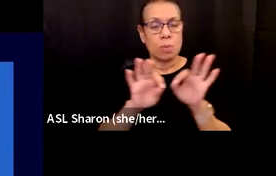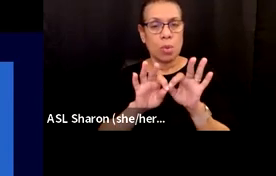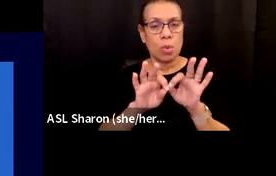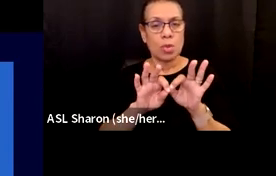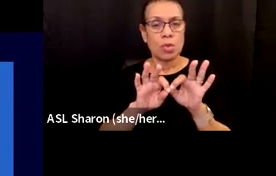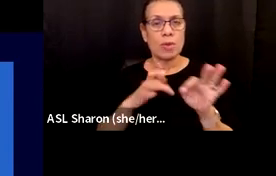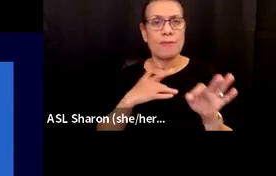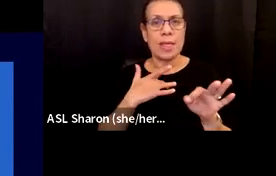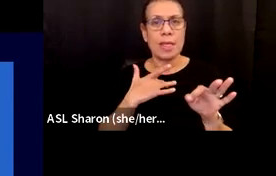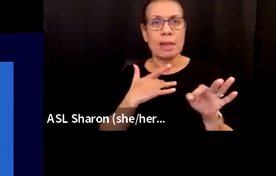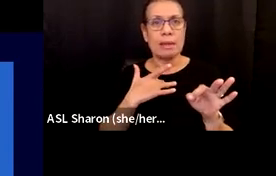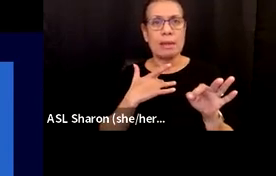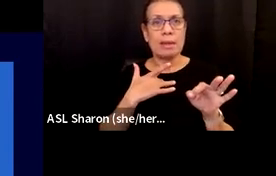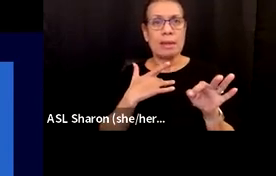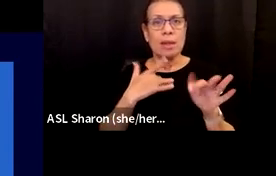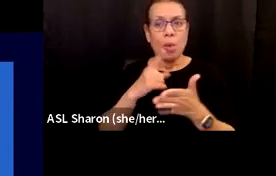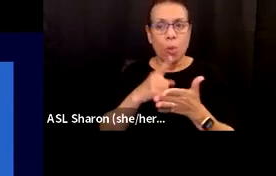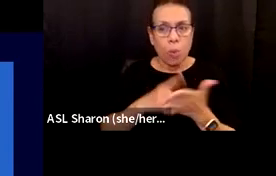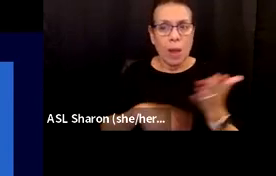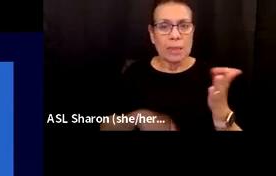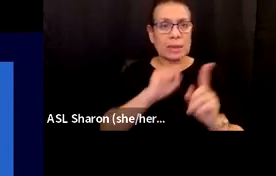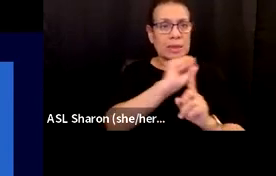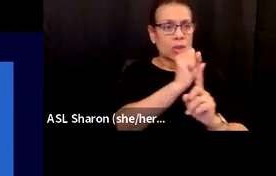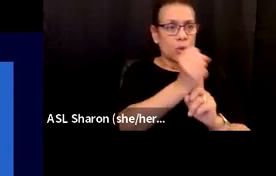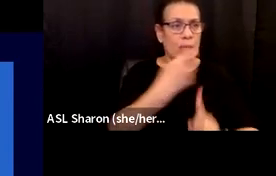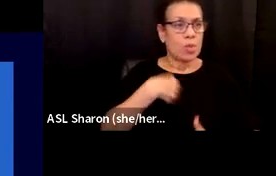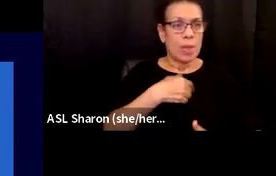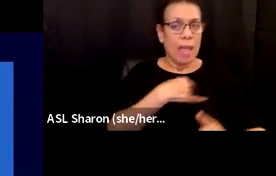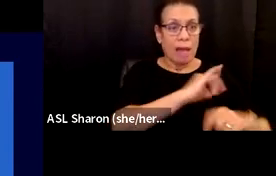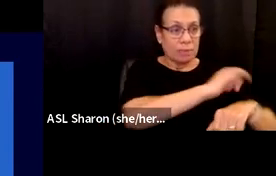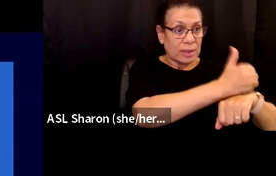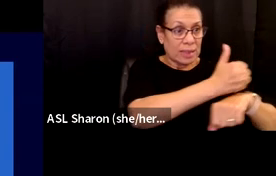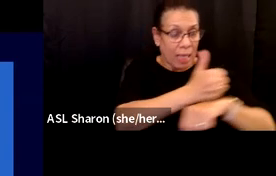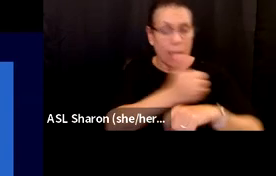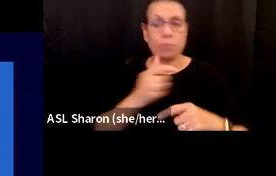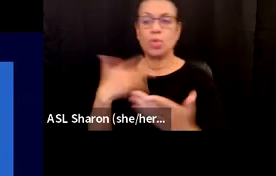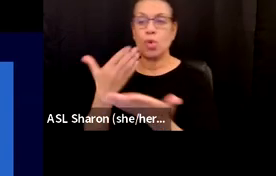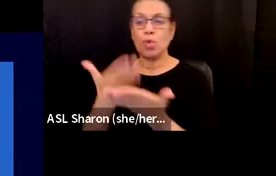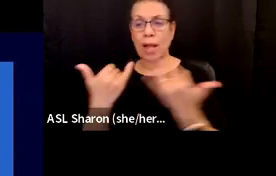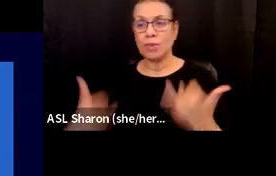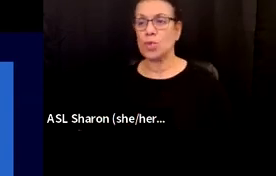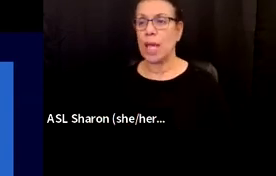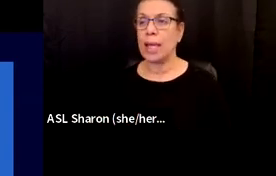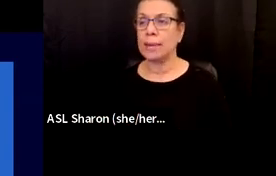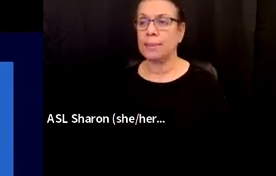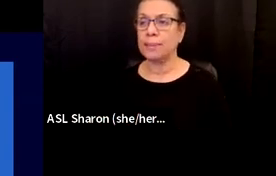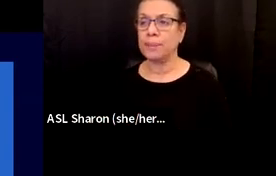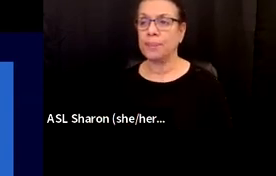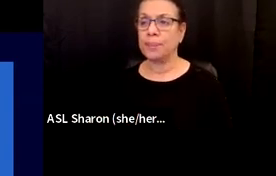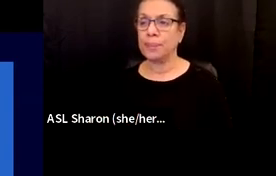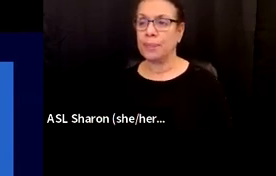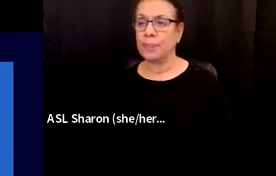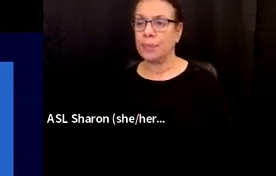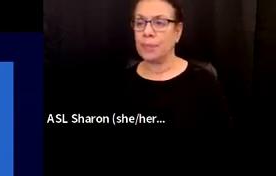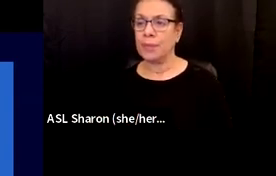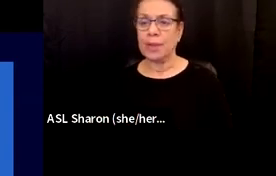conditions that we've been trying to put in place so we could get to this day around rolling out a sort of more robust high school